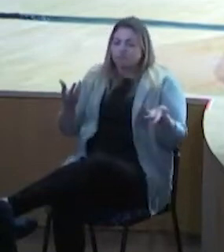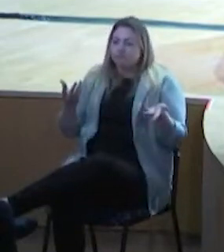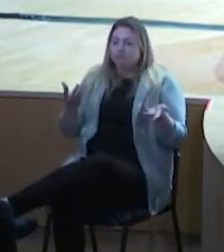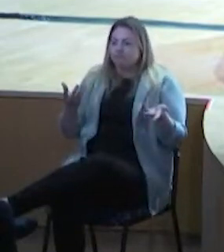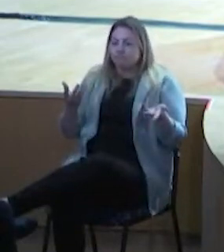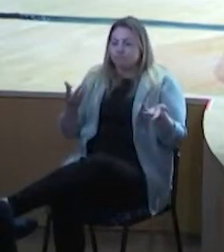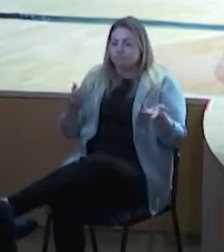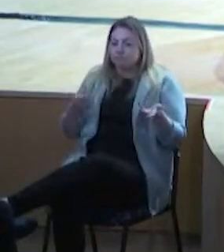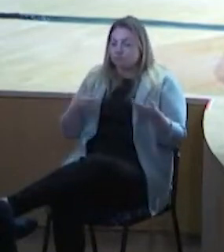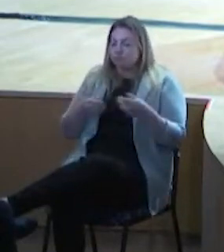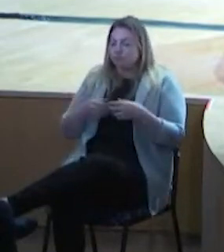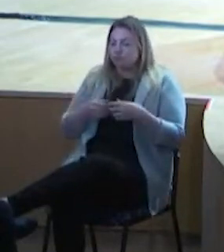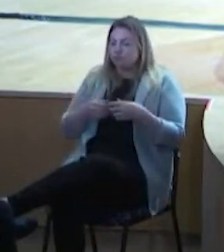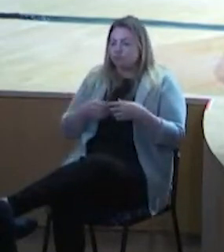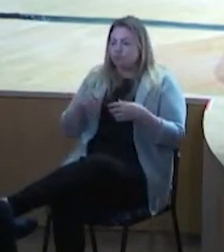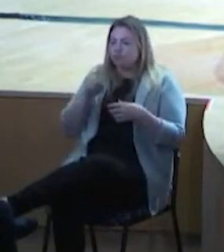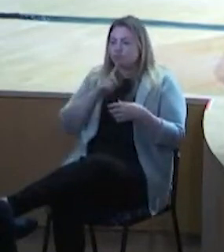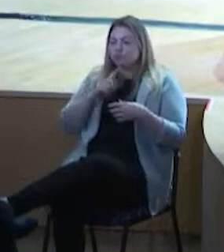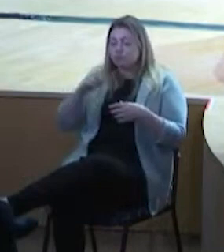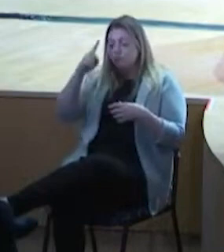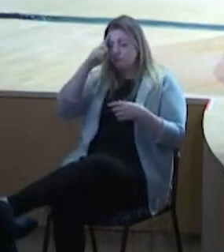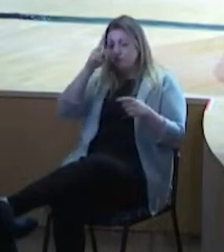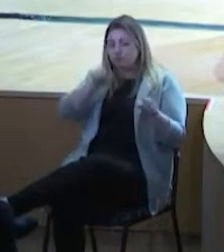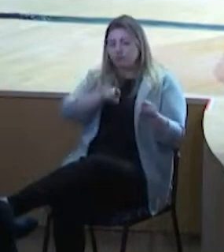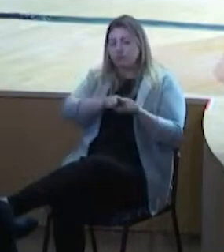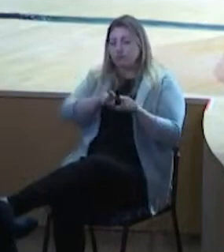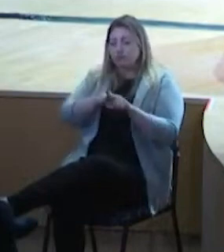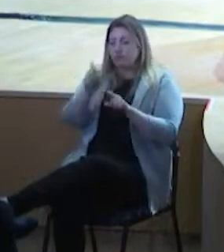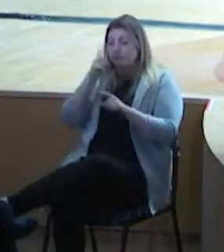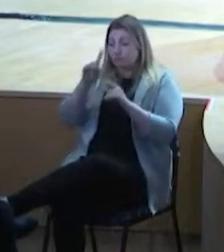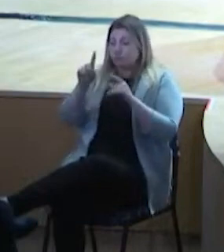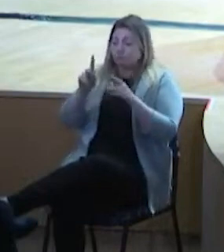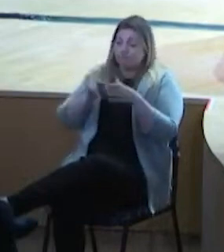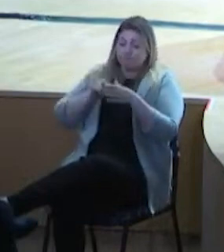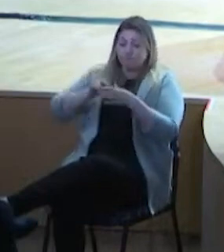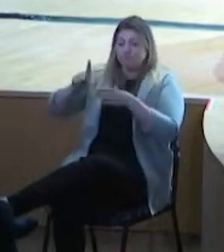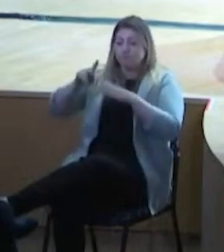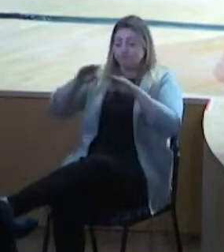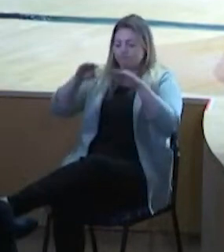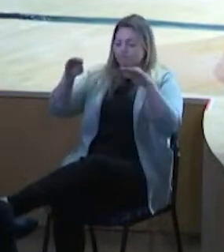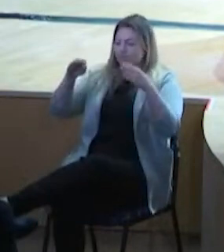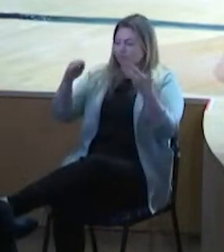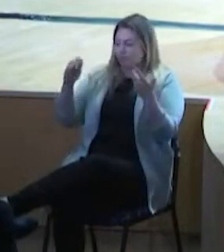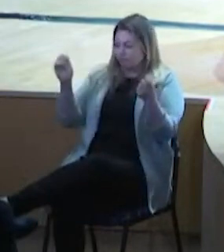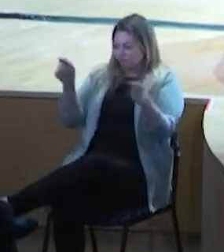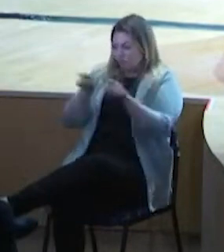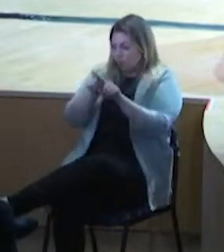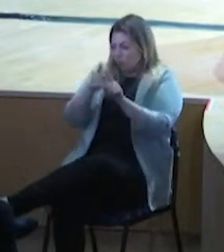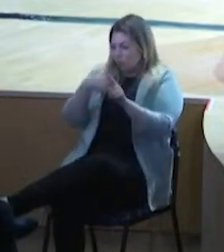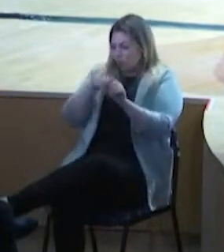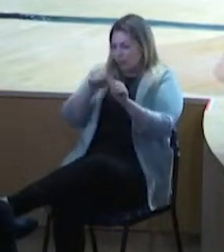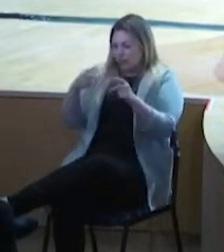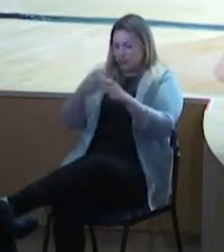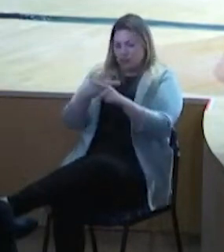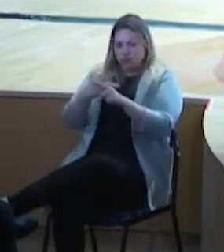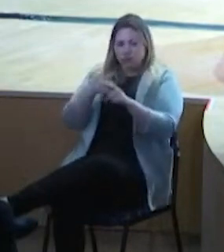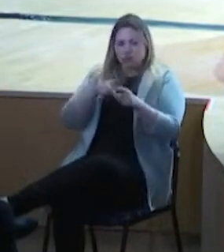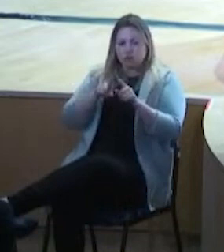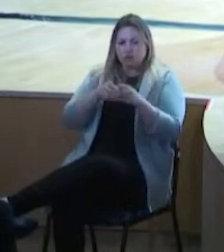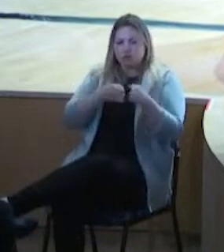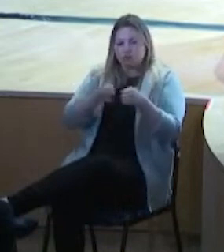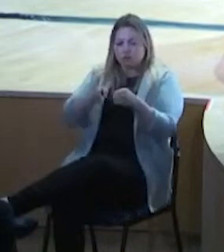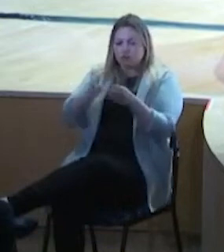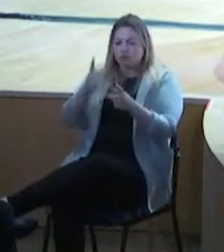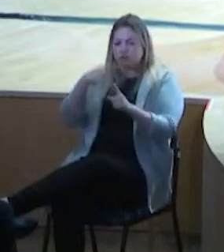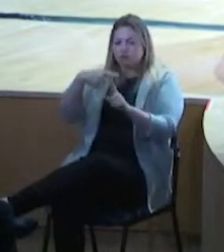And I think also in a professional level, we can also find ways in which we can make